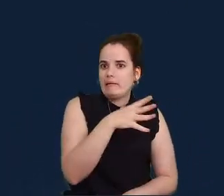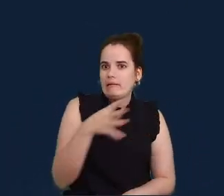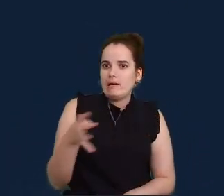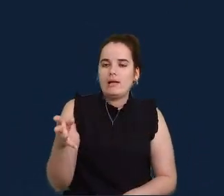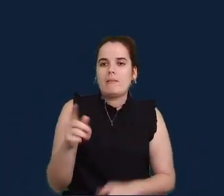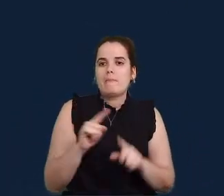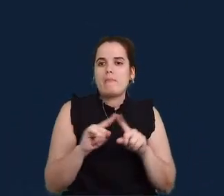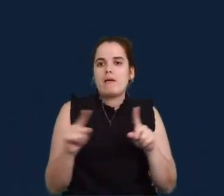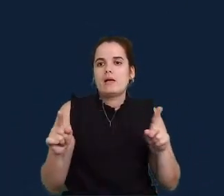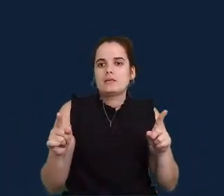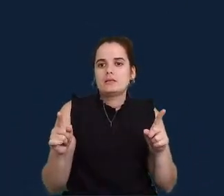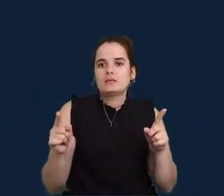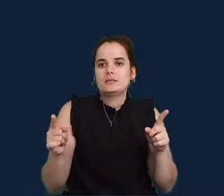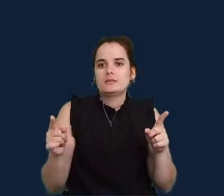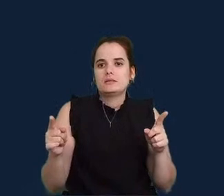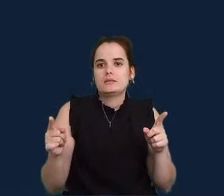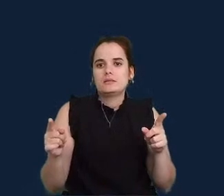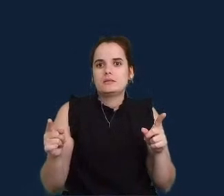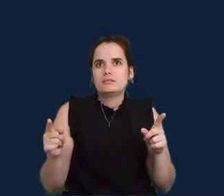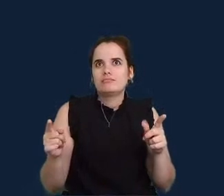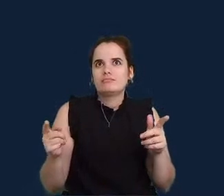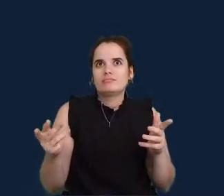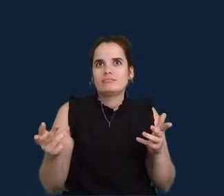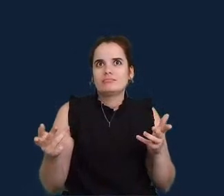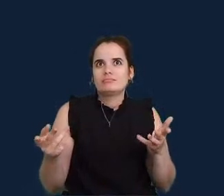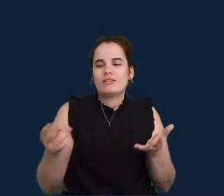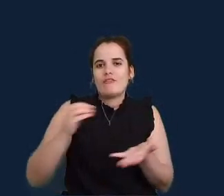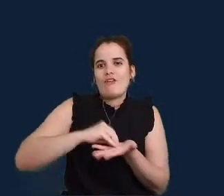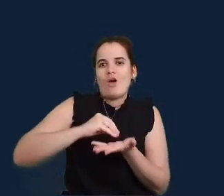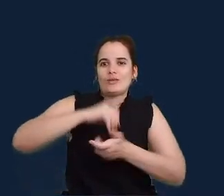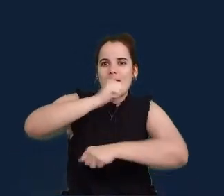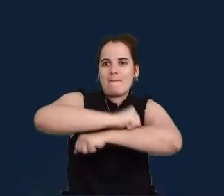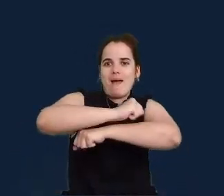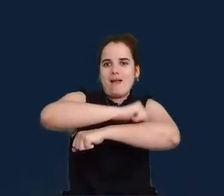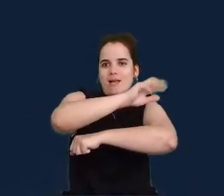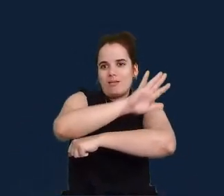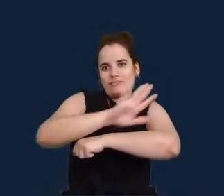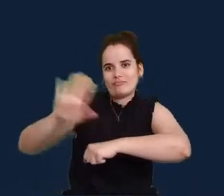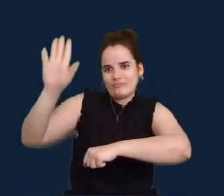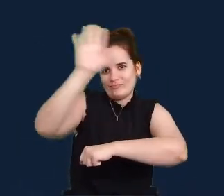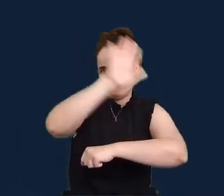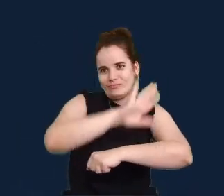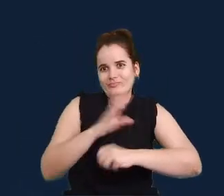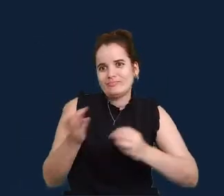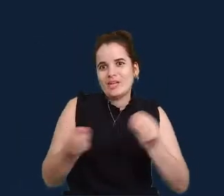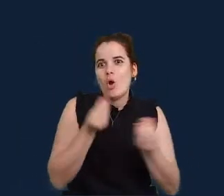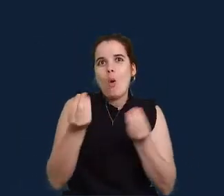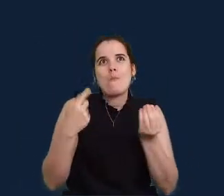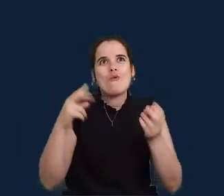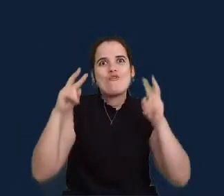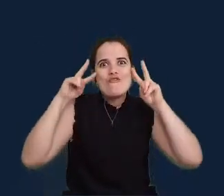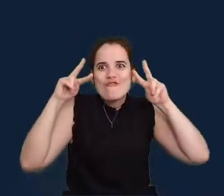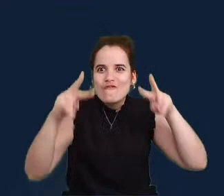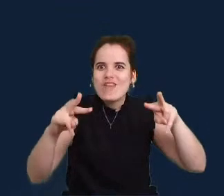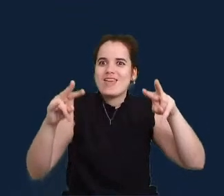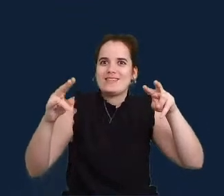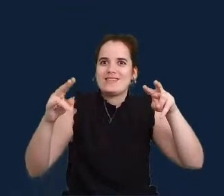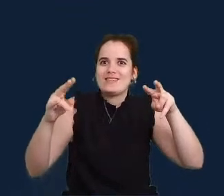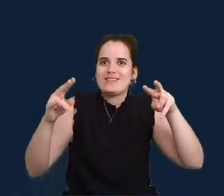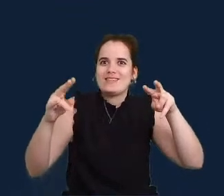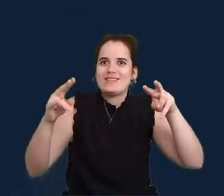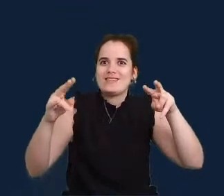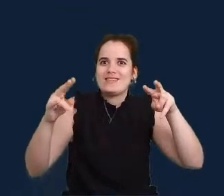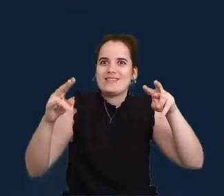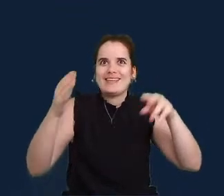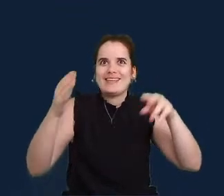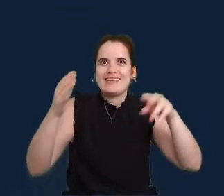dashboards. So it's Okay. very difficult for us to actually understand those data. They have to publish, but they are